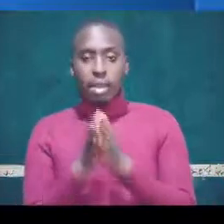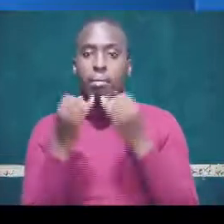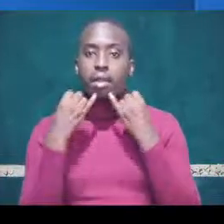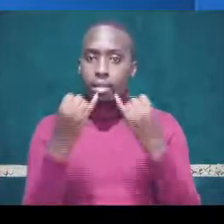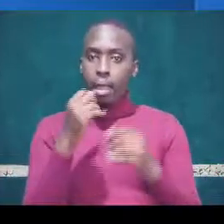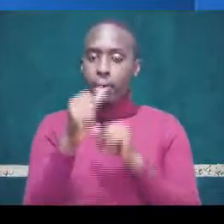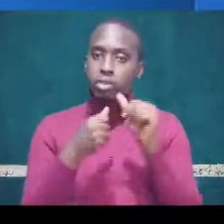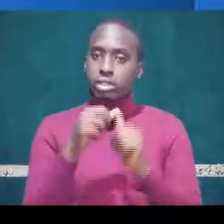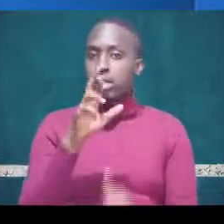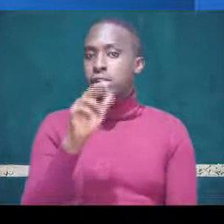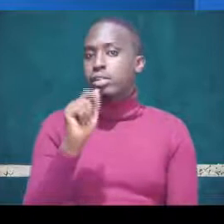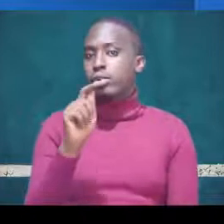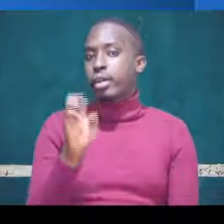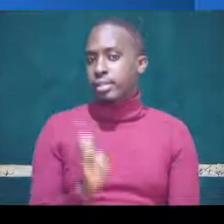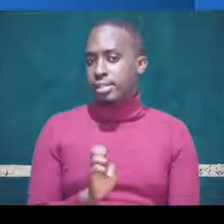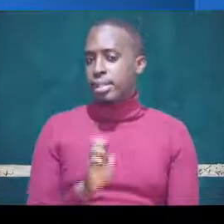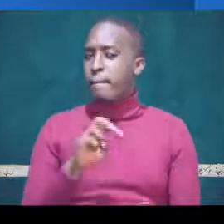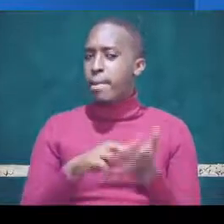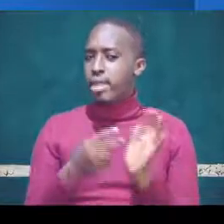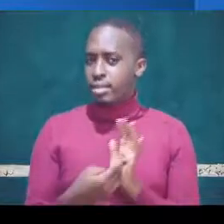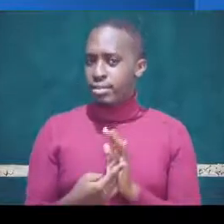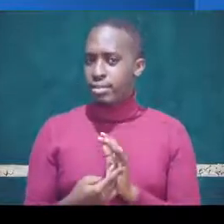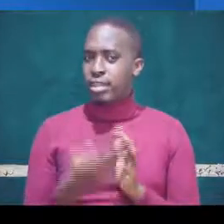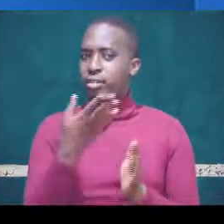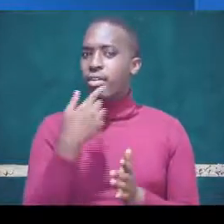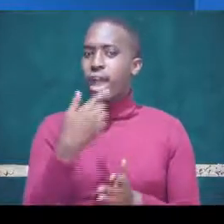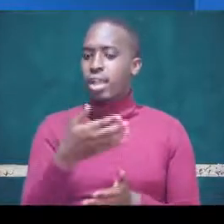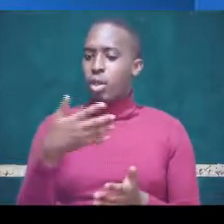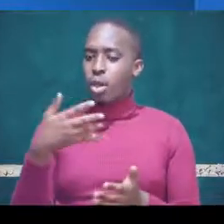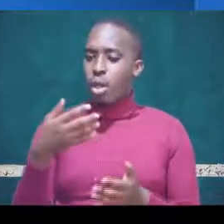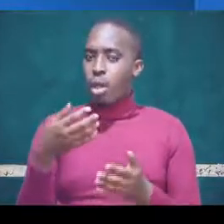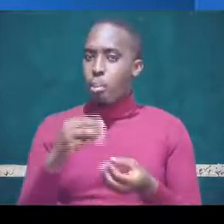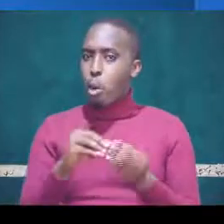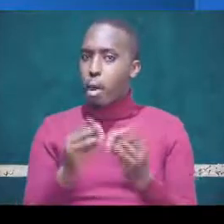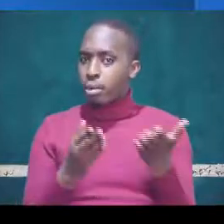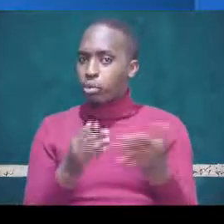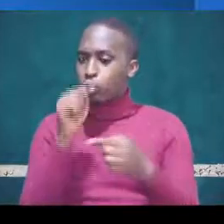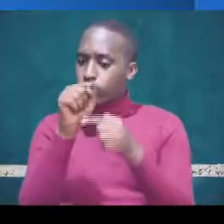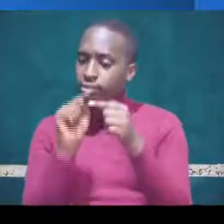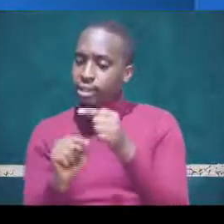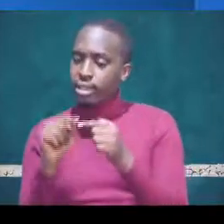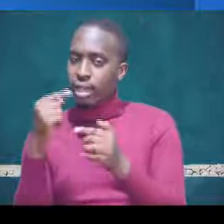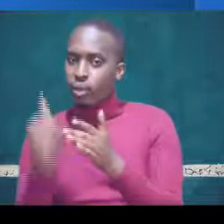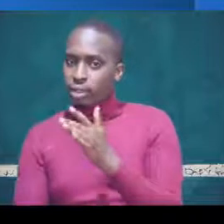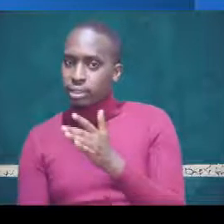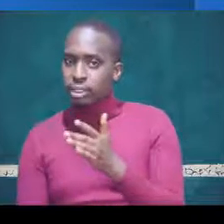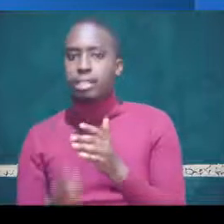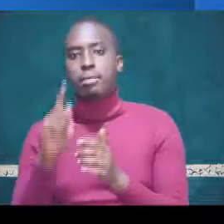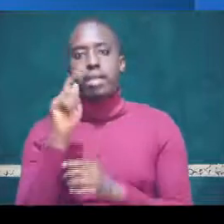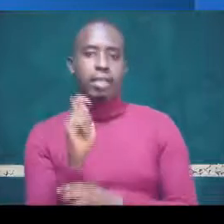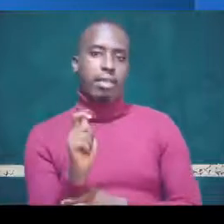about rate, rate, it means there's a quantity which has been divided by what? By